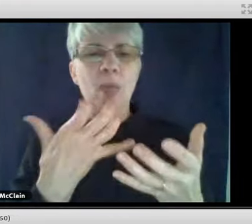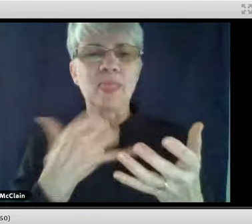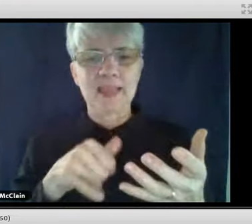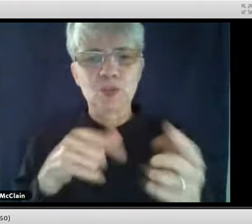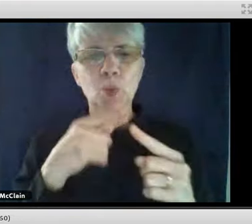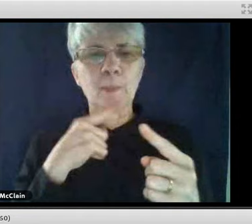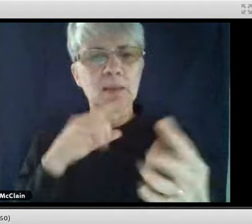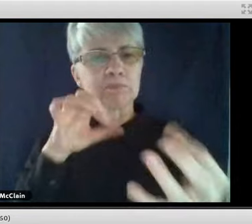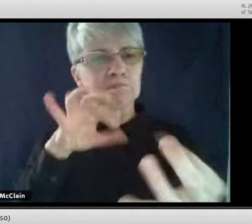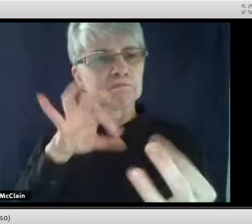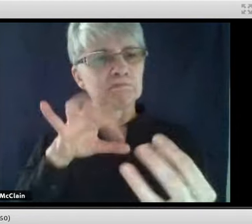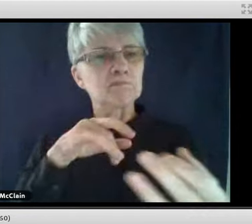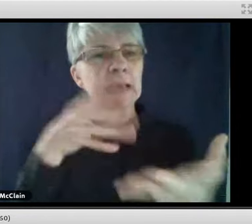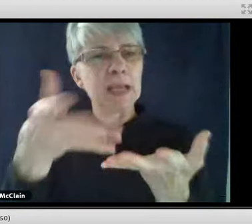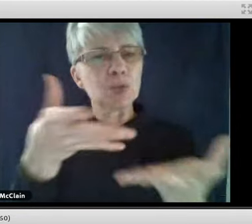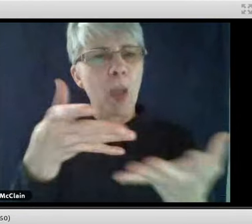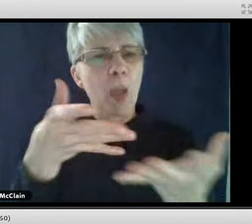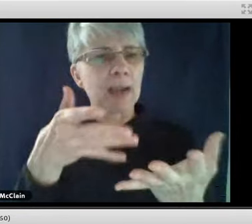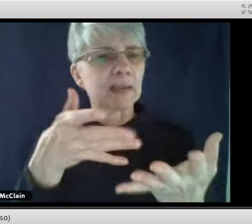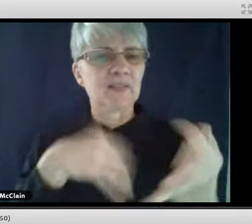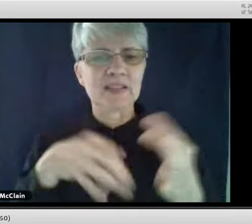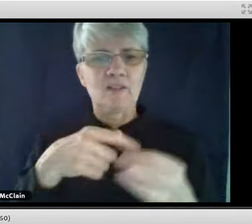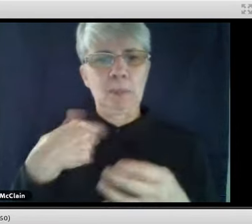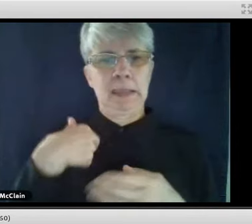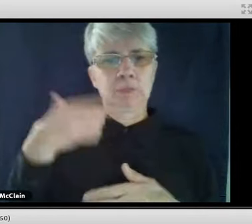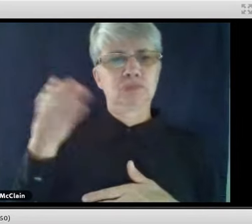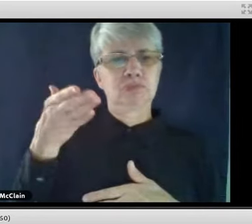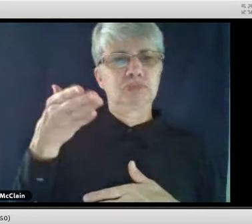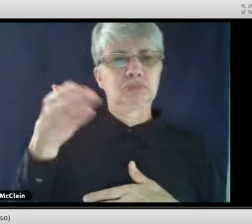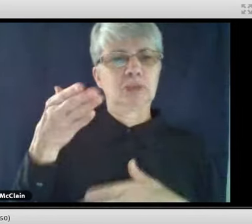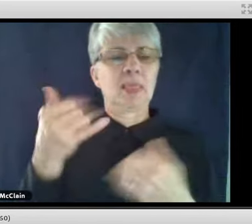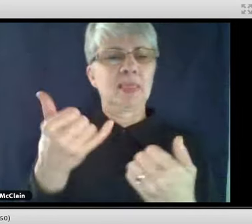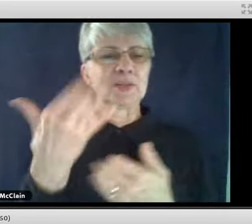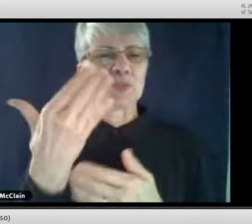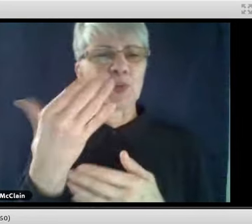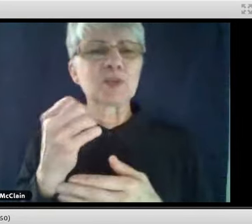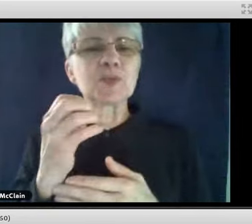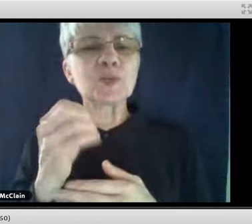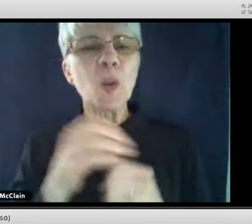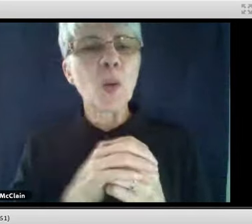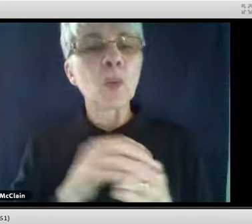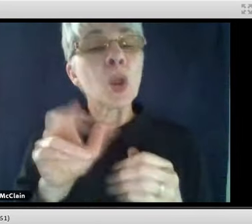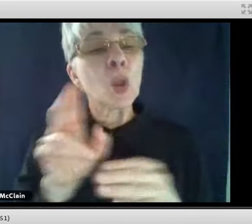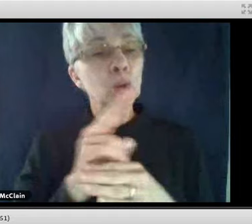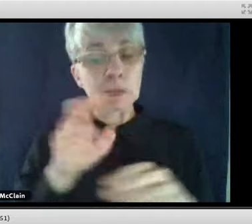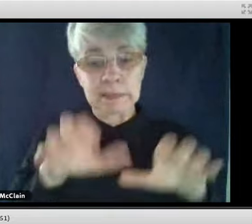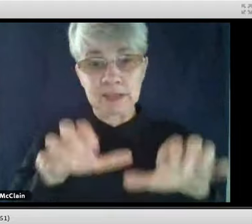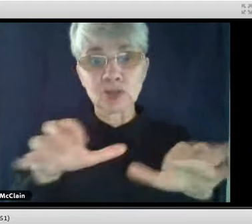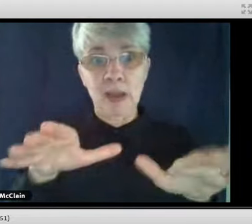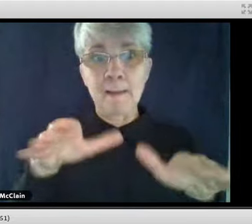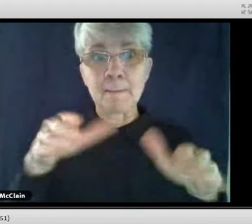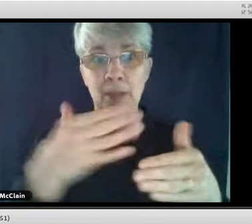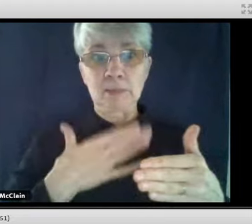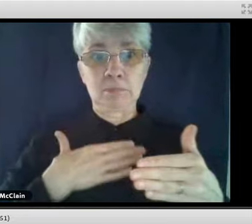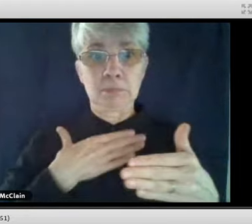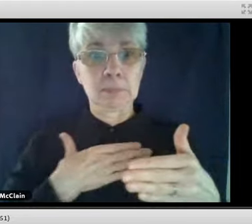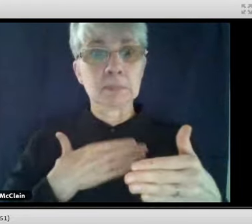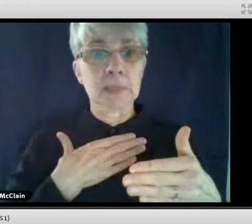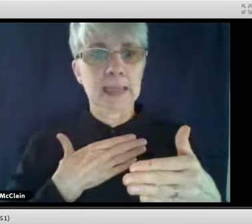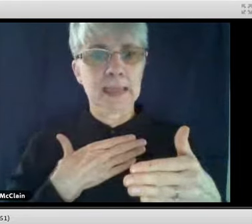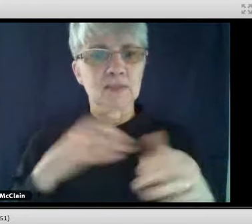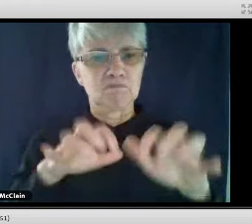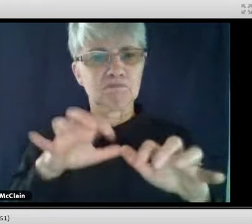more interactive as opposed to just me talking at you this whole time. So use the chat feature to type, please, if